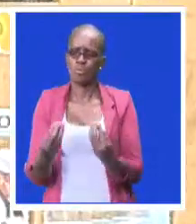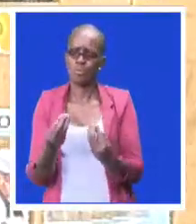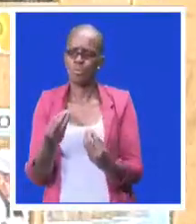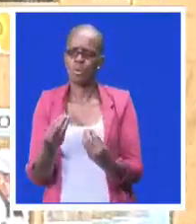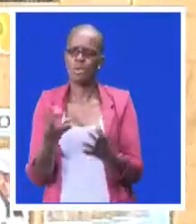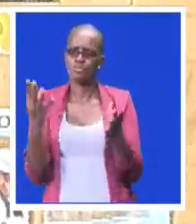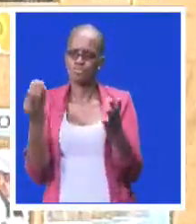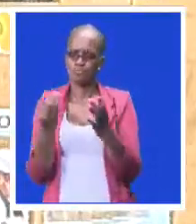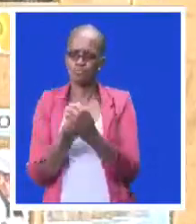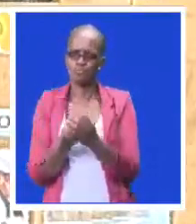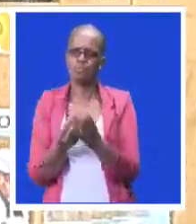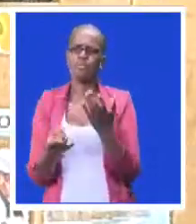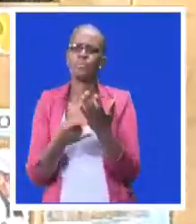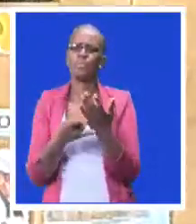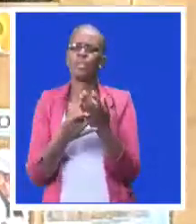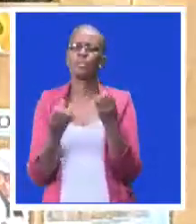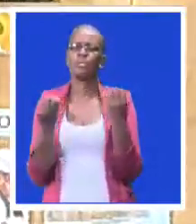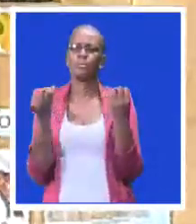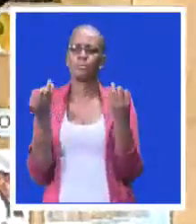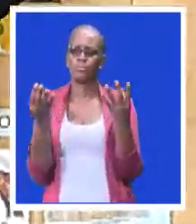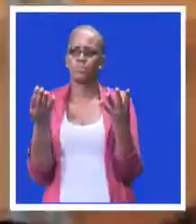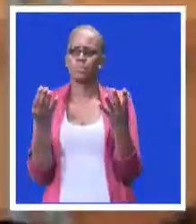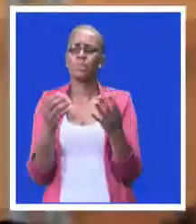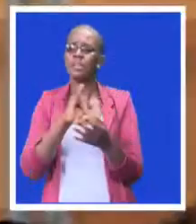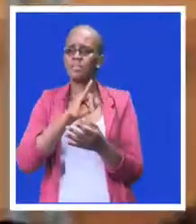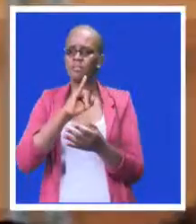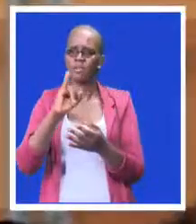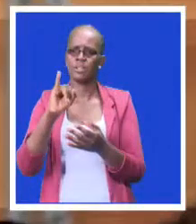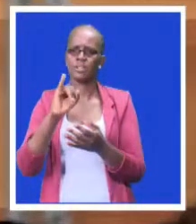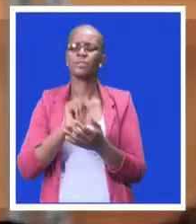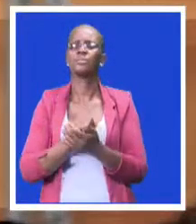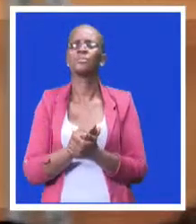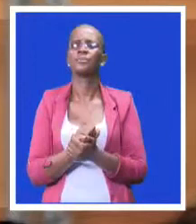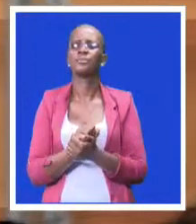see what they add up to. Let's count the first one.